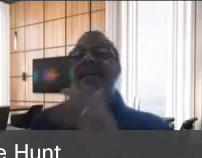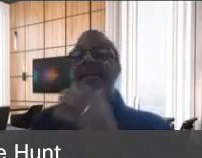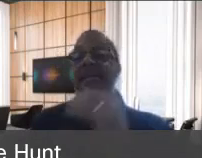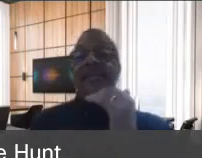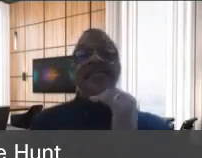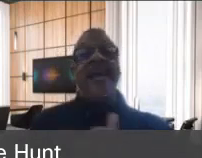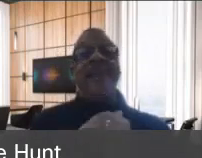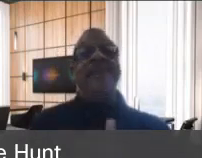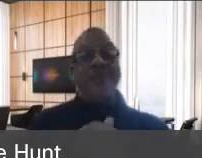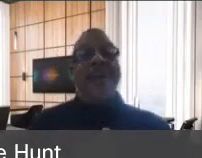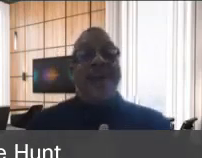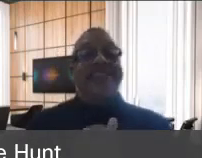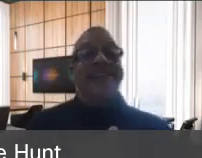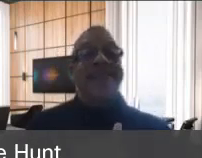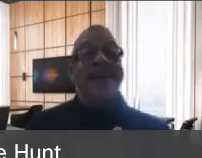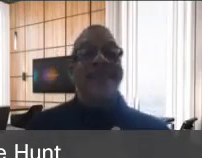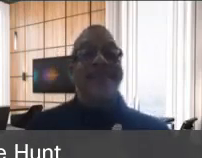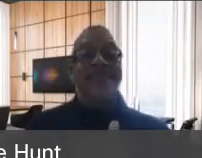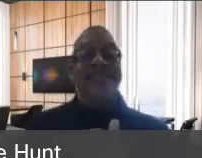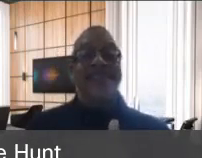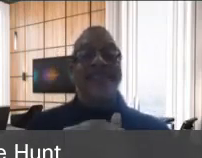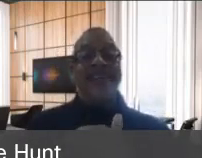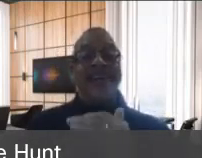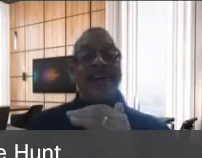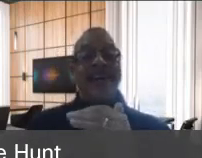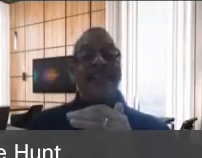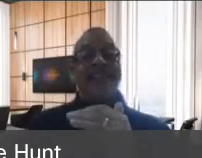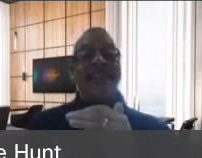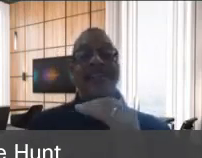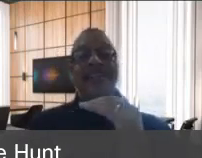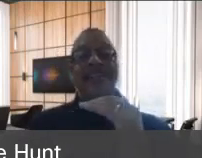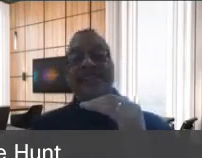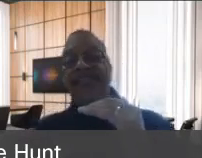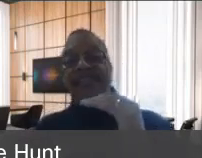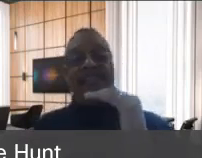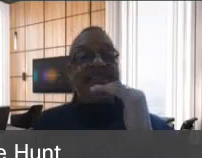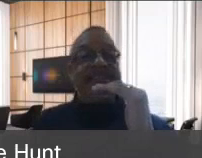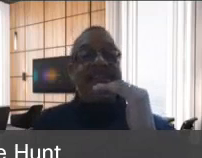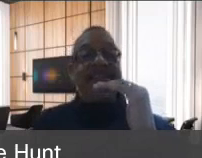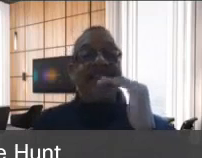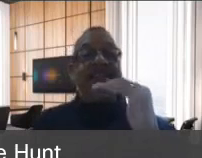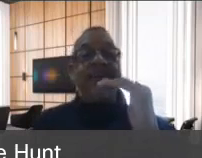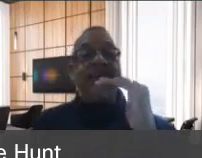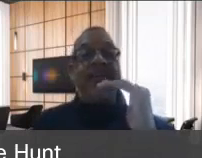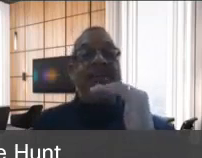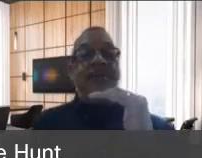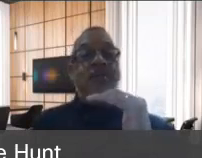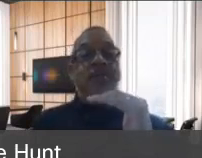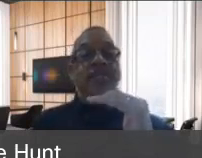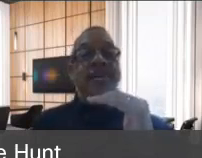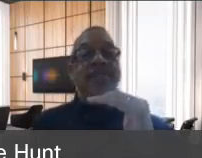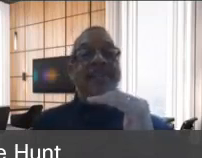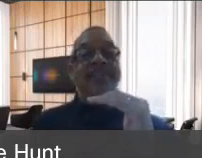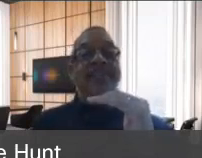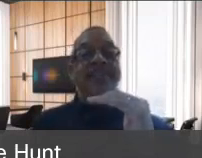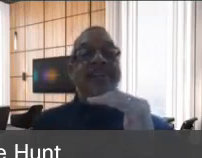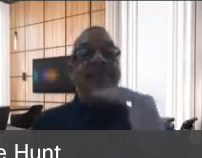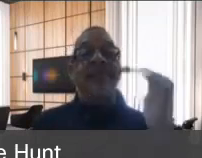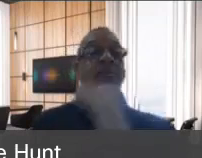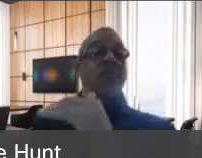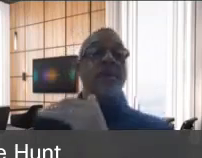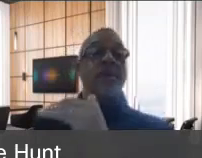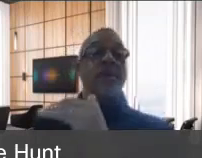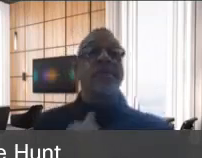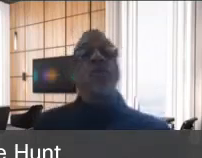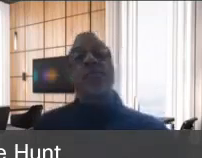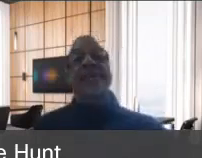"Hey, let's capture that somehow," because I think he did a really good job of setting the stage. I'm